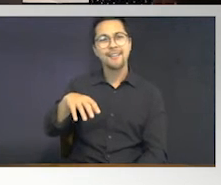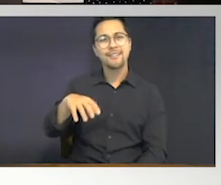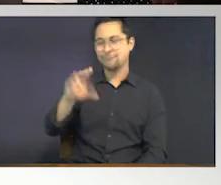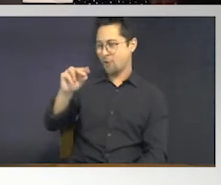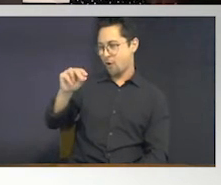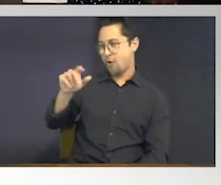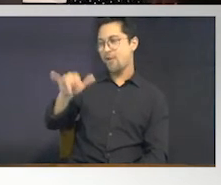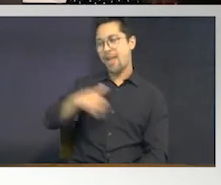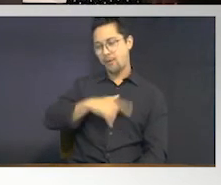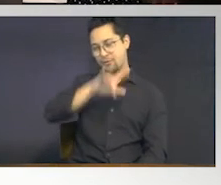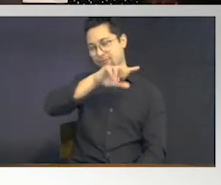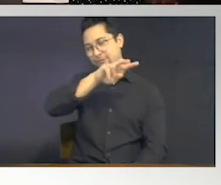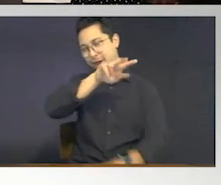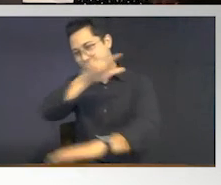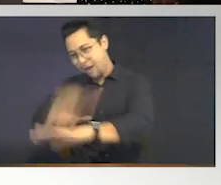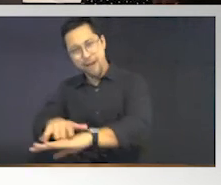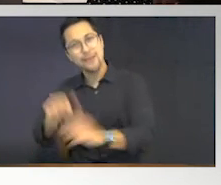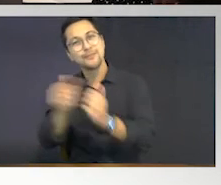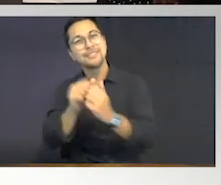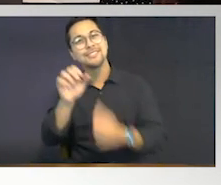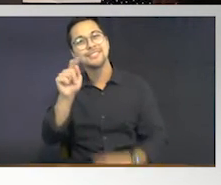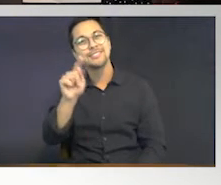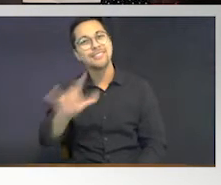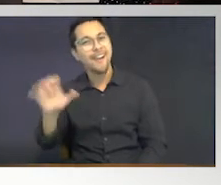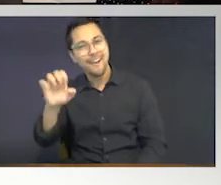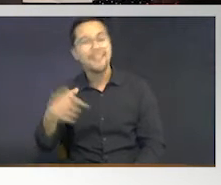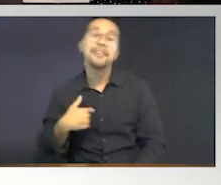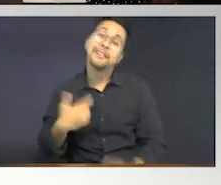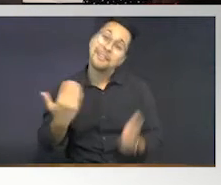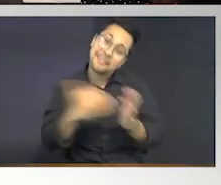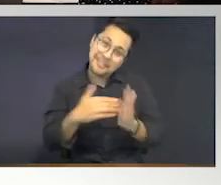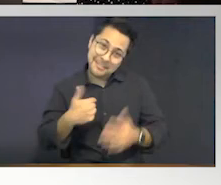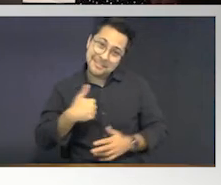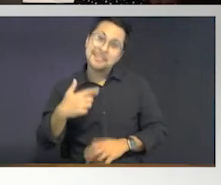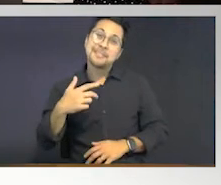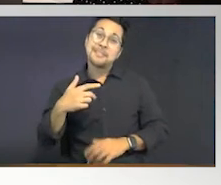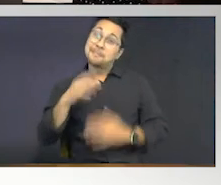flying, that was falling with style. So again, I told you I'm not perfect.